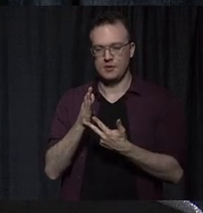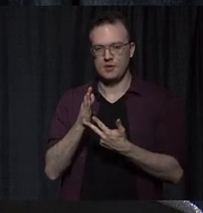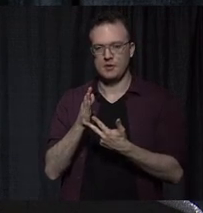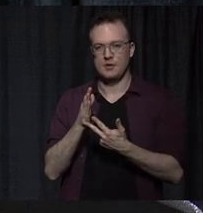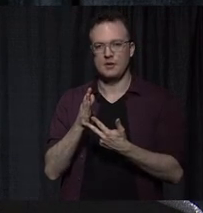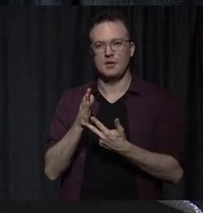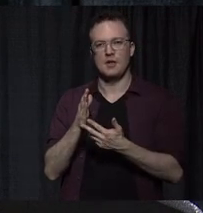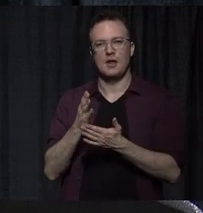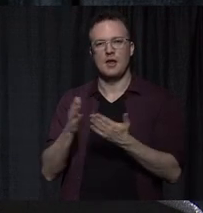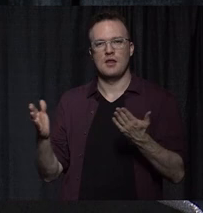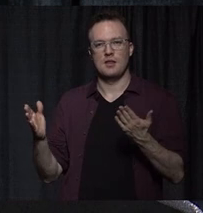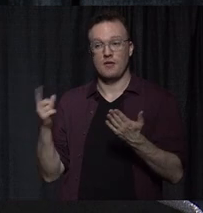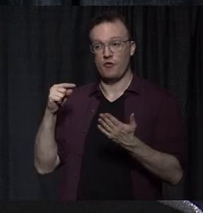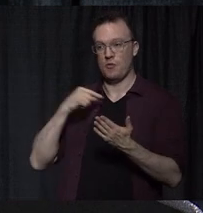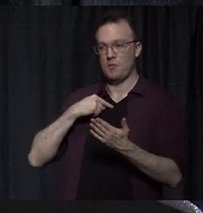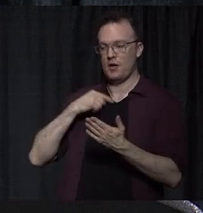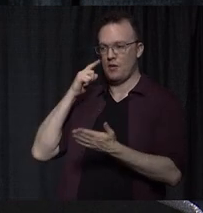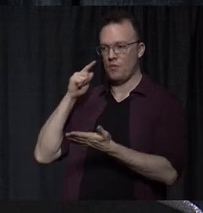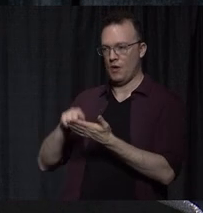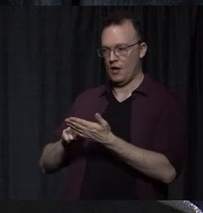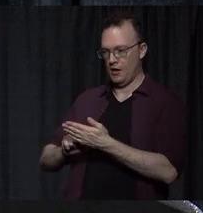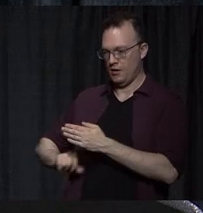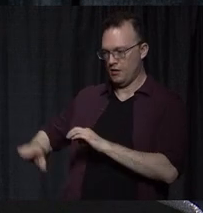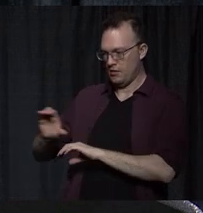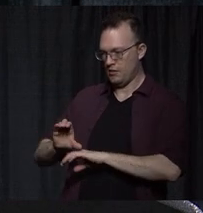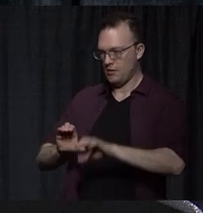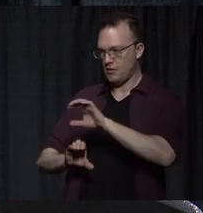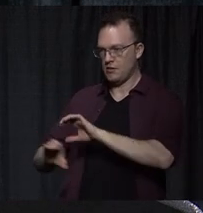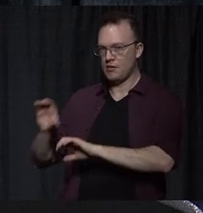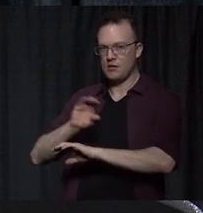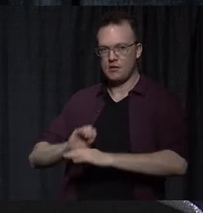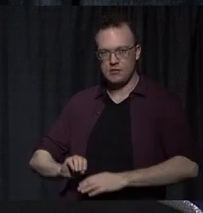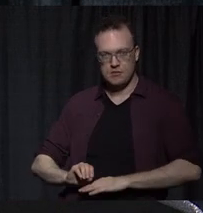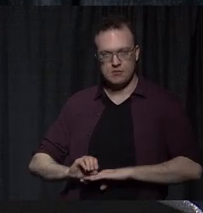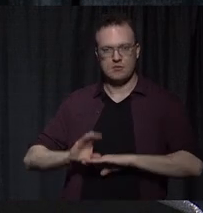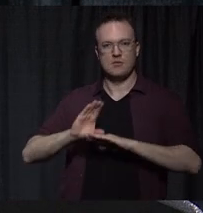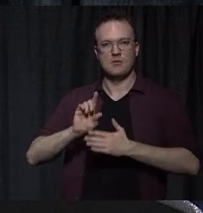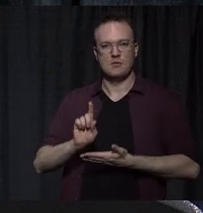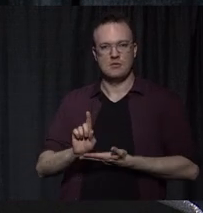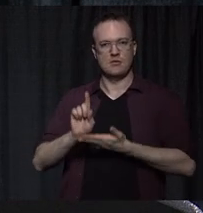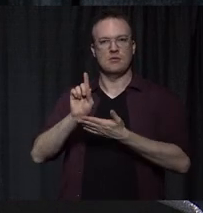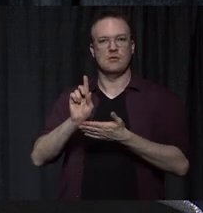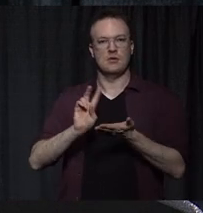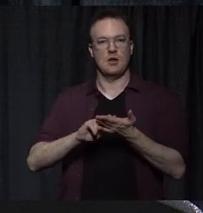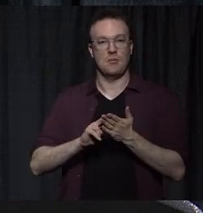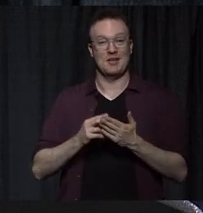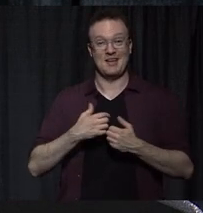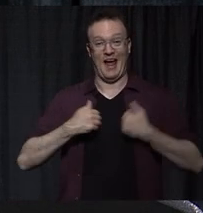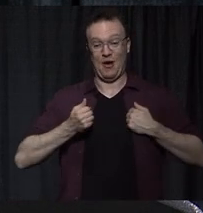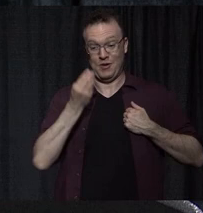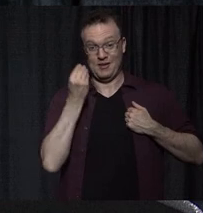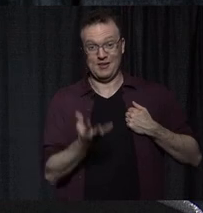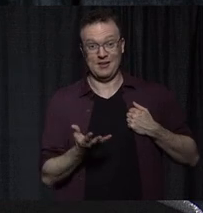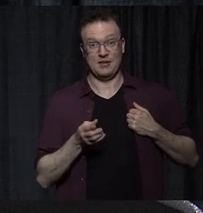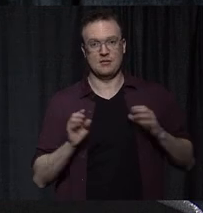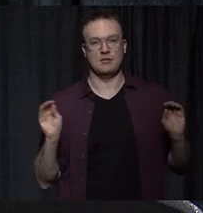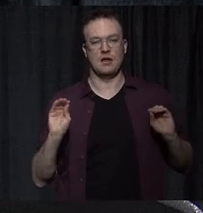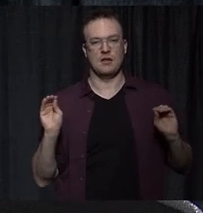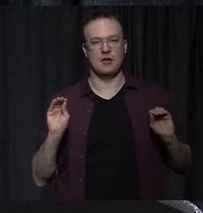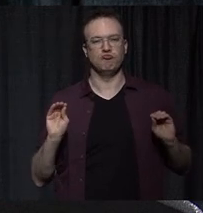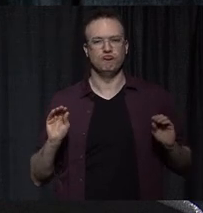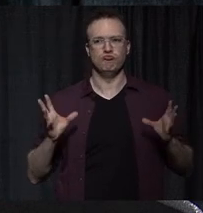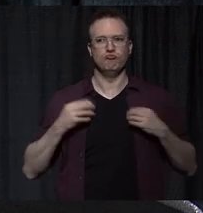are building for me, right? So there is no outing me in that space,